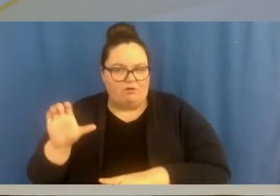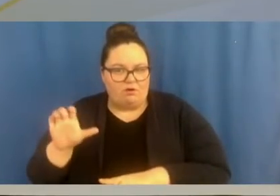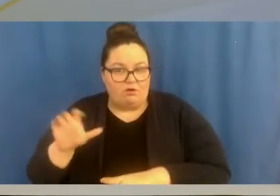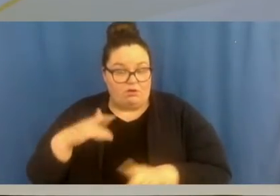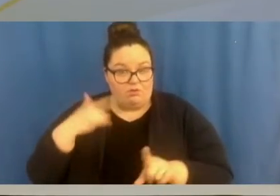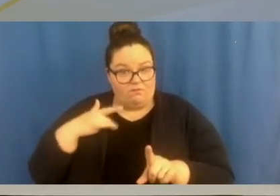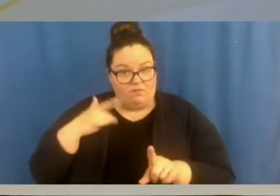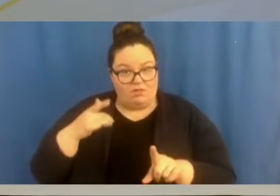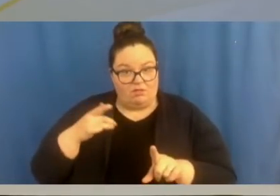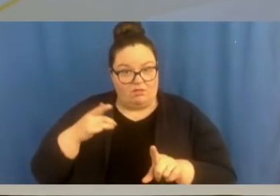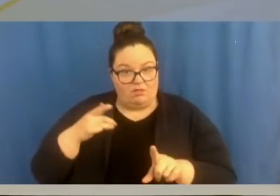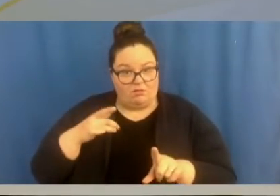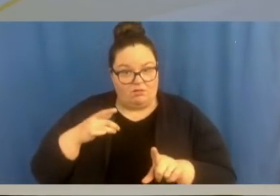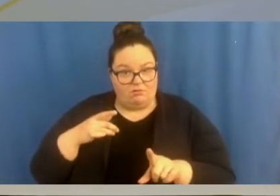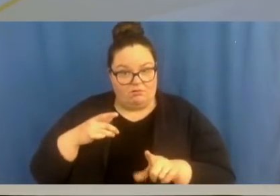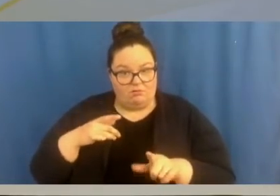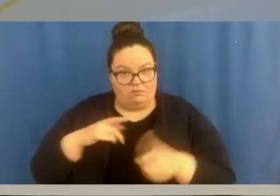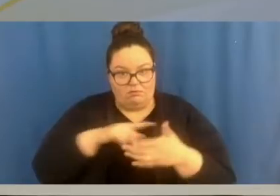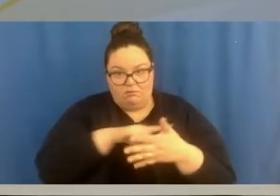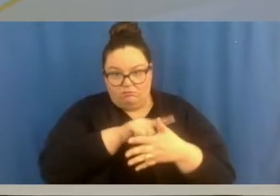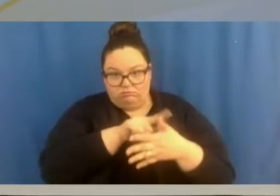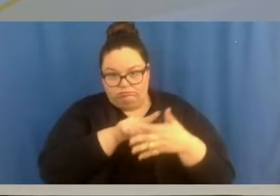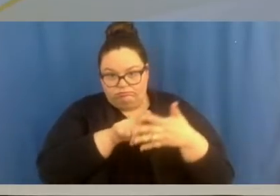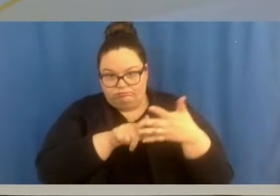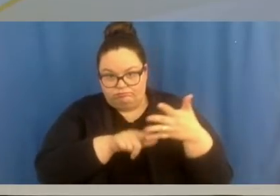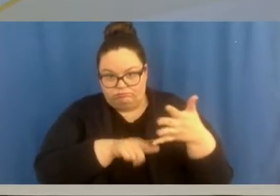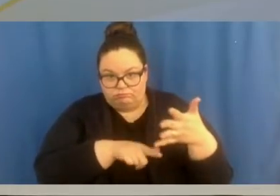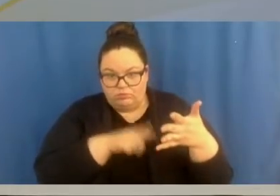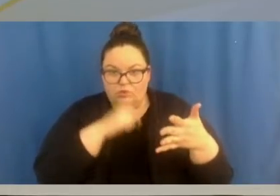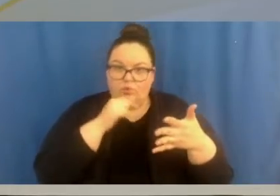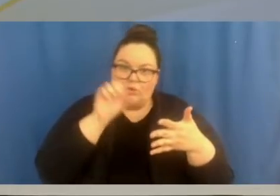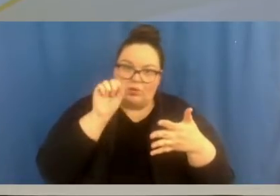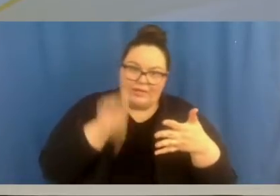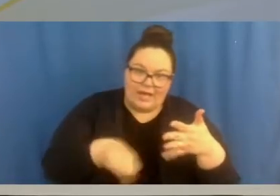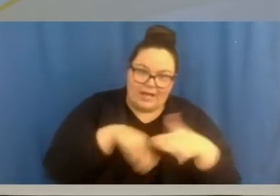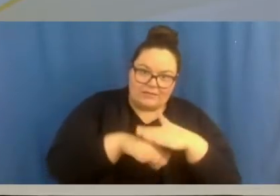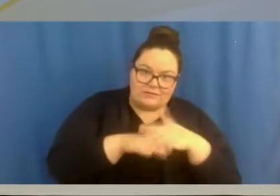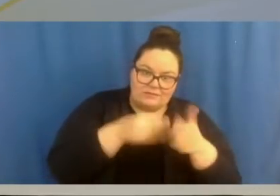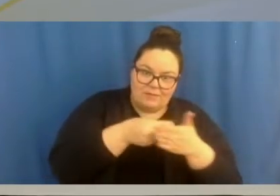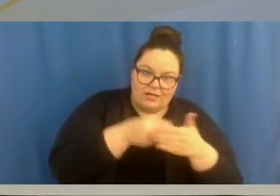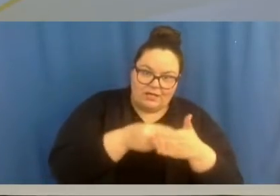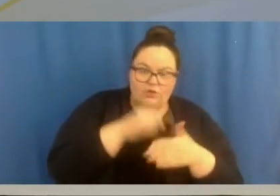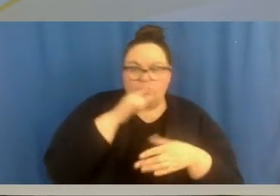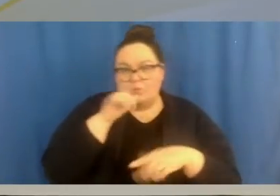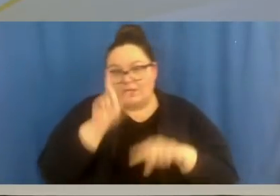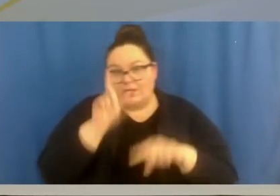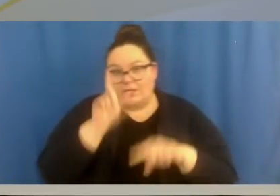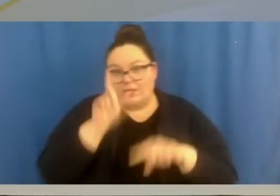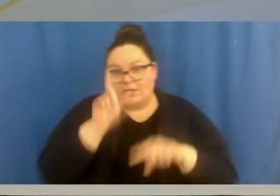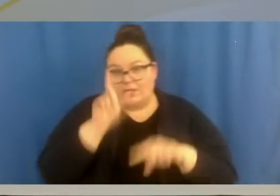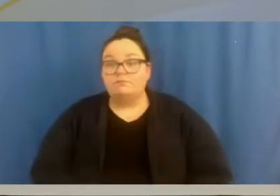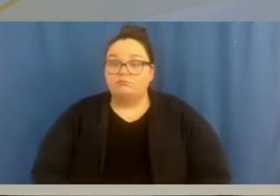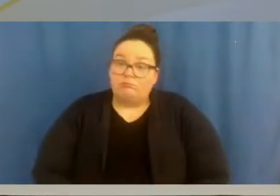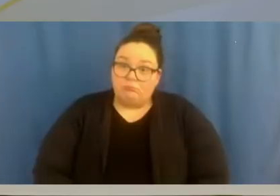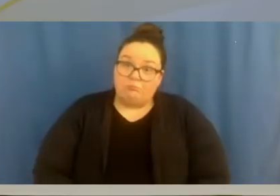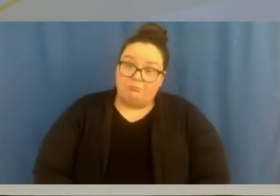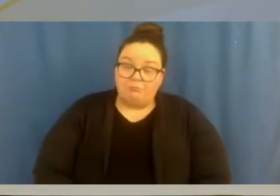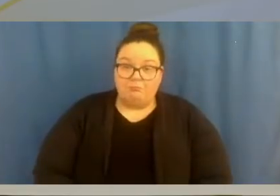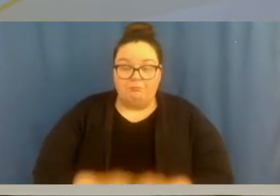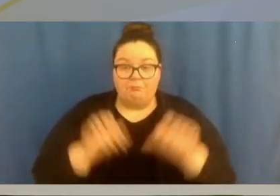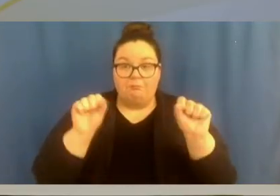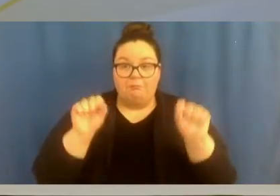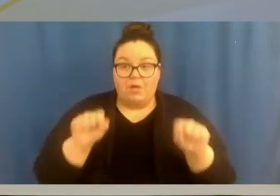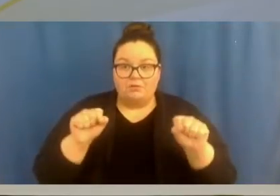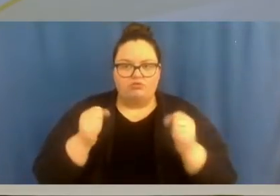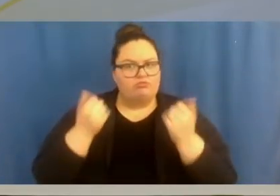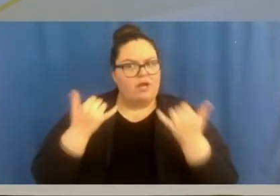same like qualifiers that will see who gets this money? Yeah, it's definitely possible. You know, there's a lot of anxiety